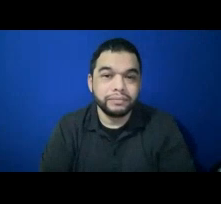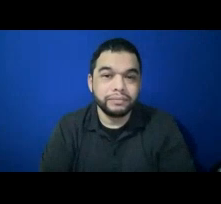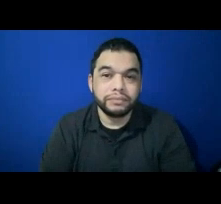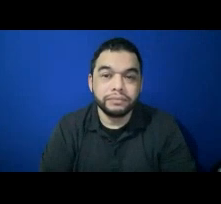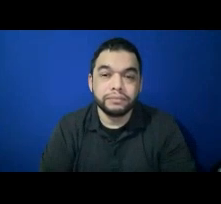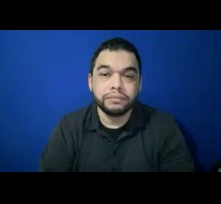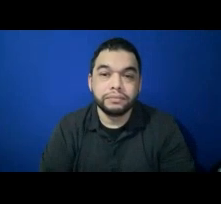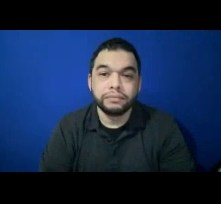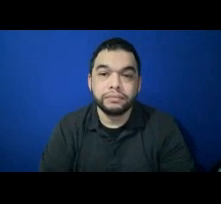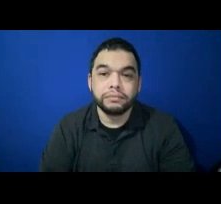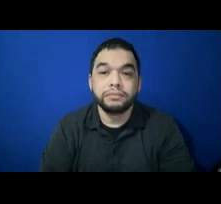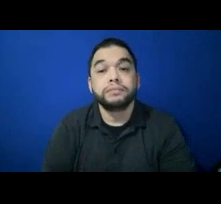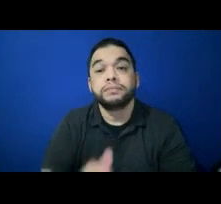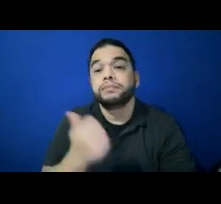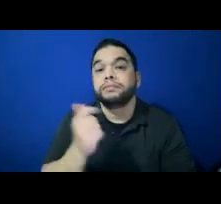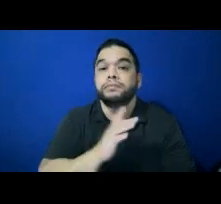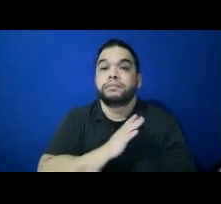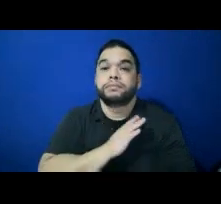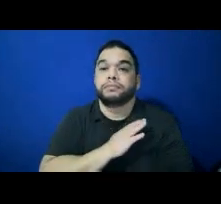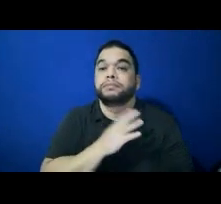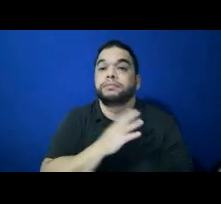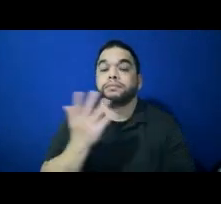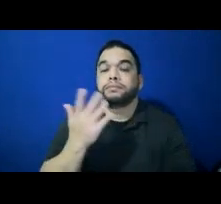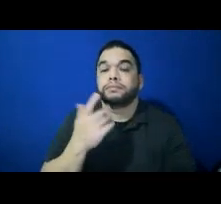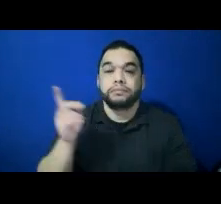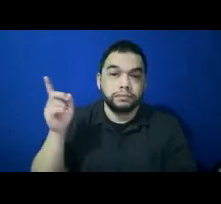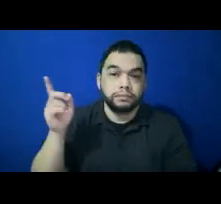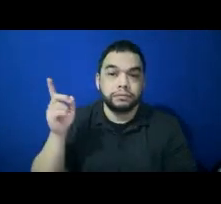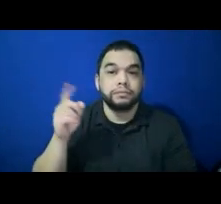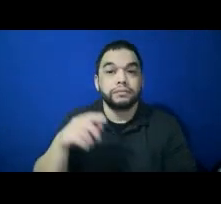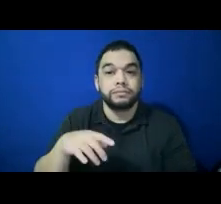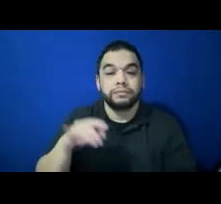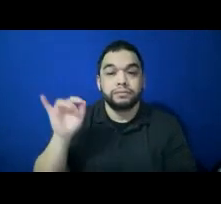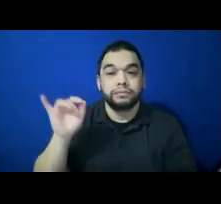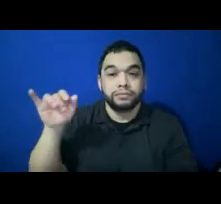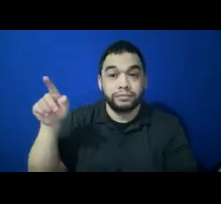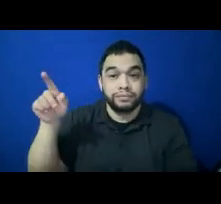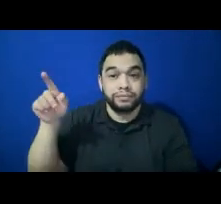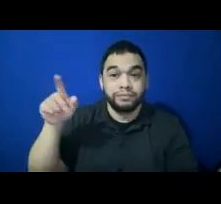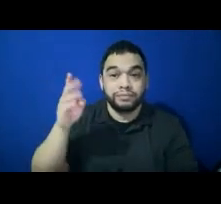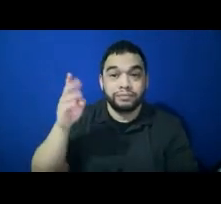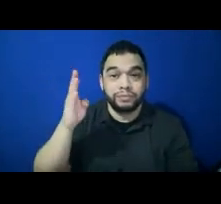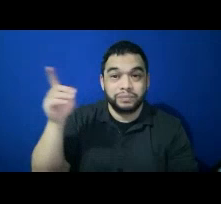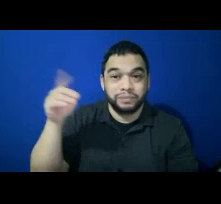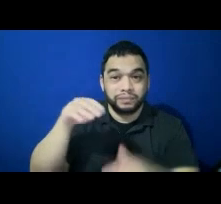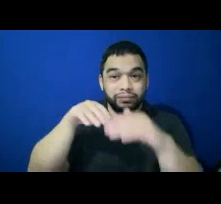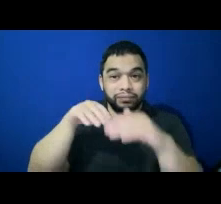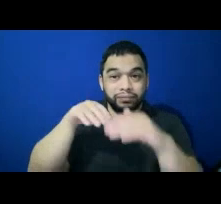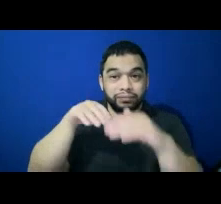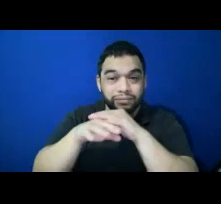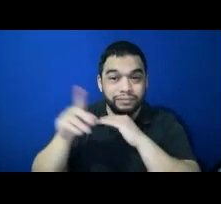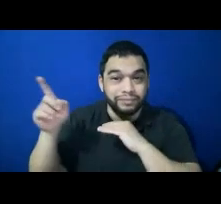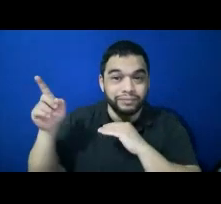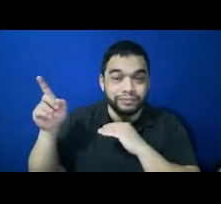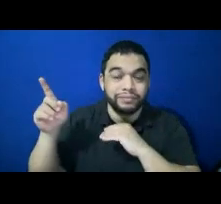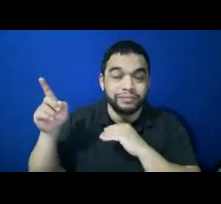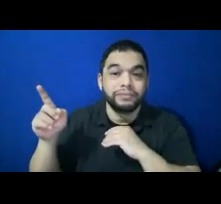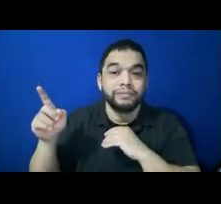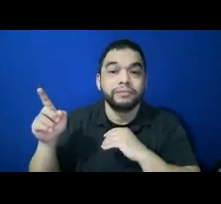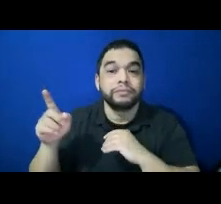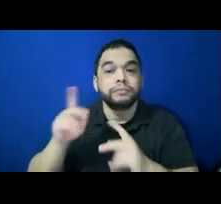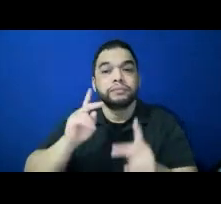please. Another thing that we are so proud to have is this tool for accessibility,